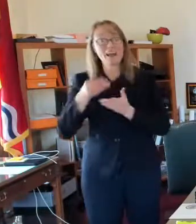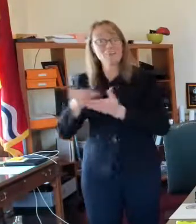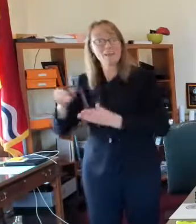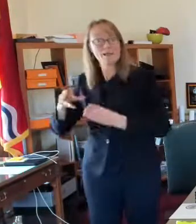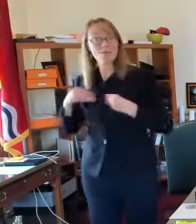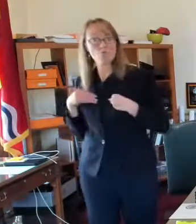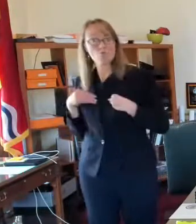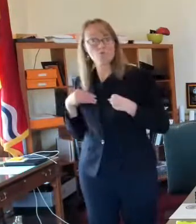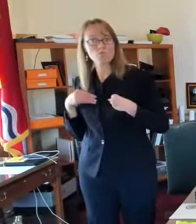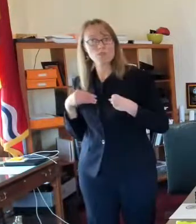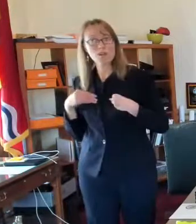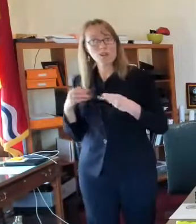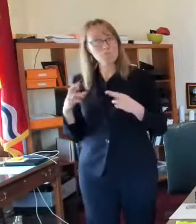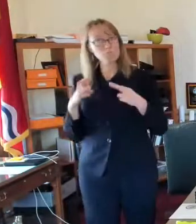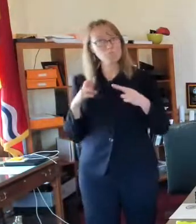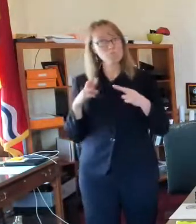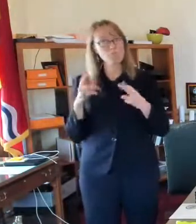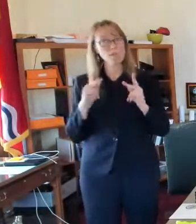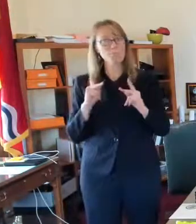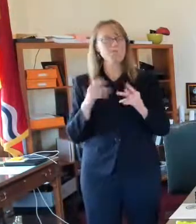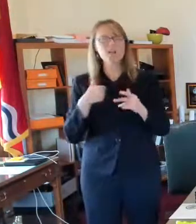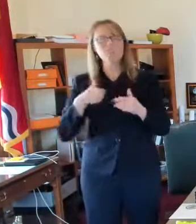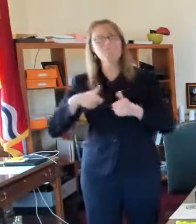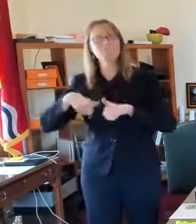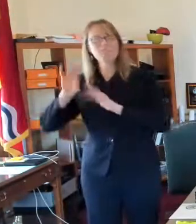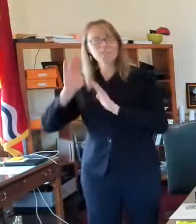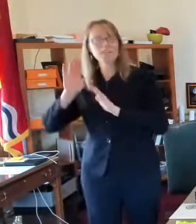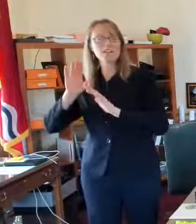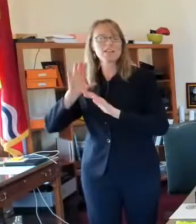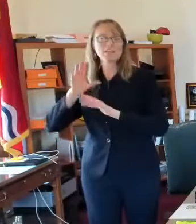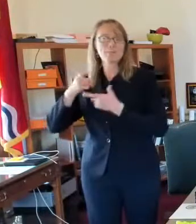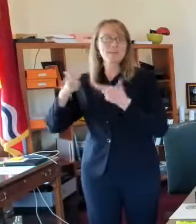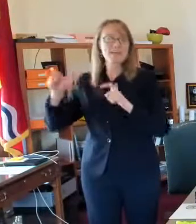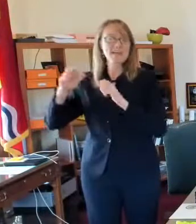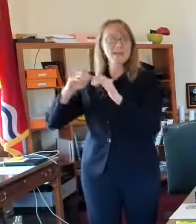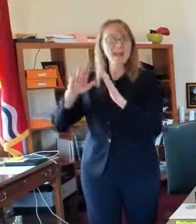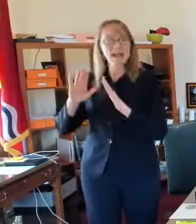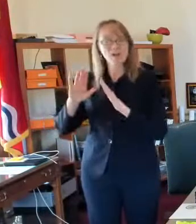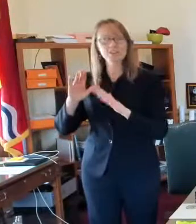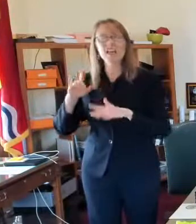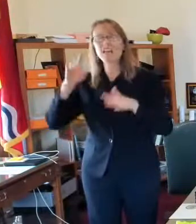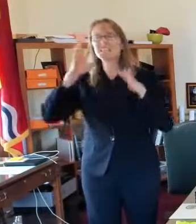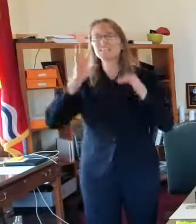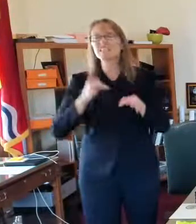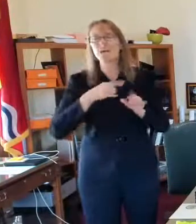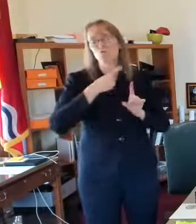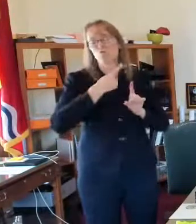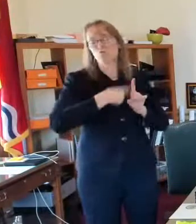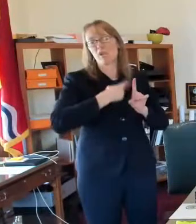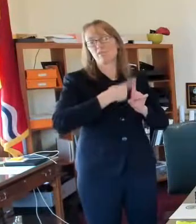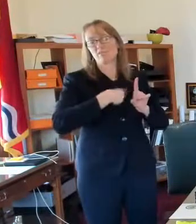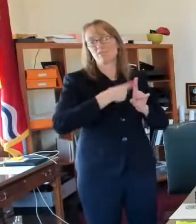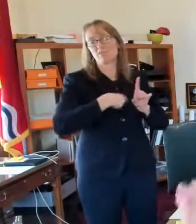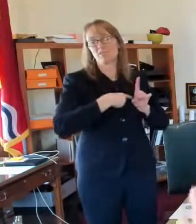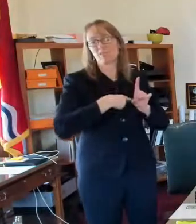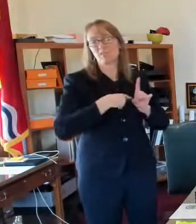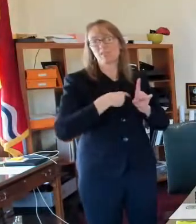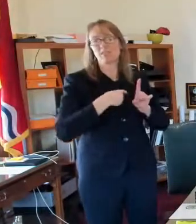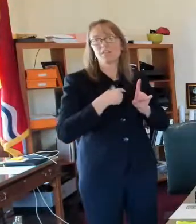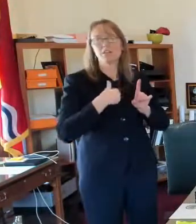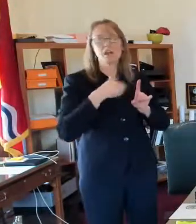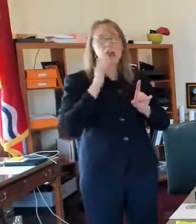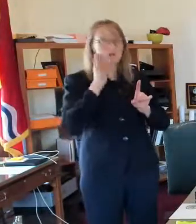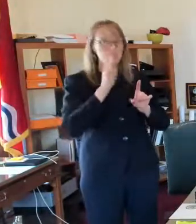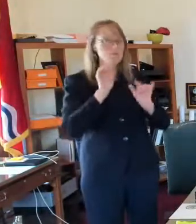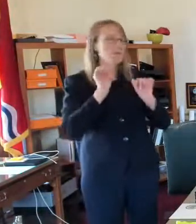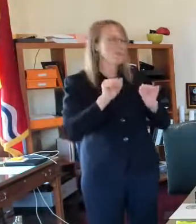are saying, I'm getting rid of that big house, or I'm getting rid of, I'm going to rent. I'm not going to be tied down. I'm going to, be able to lock my door and walk